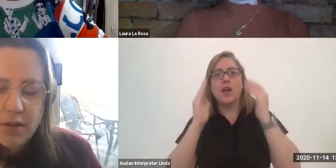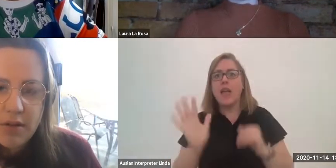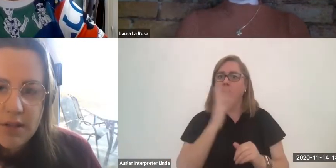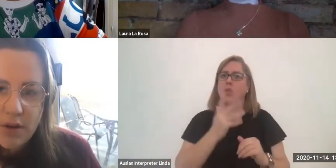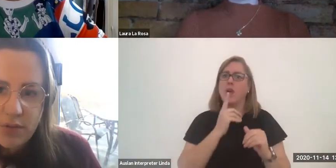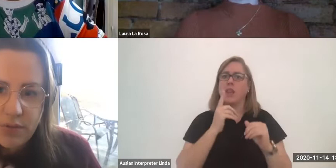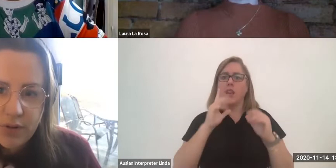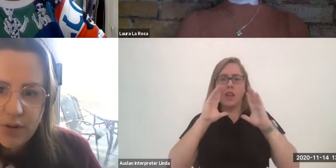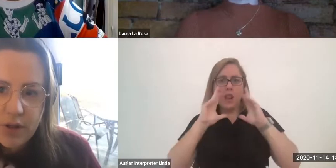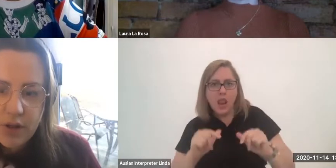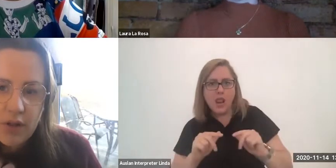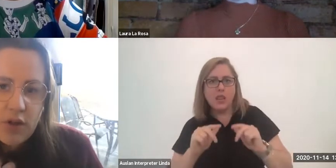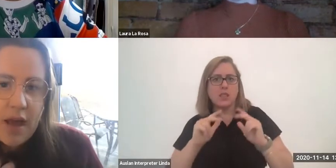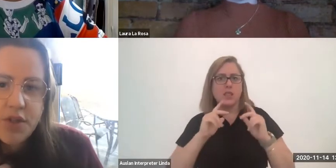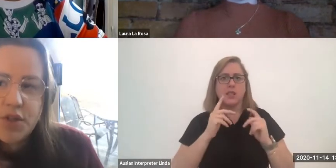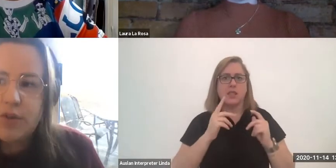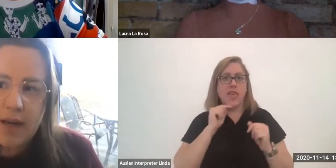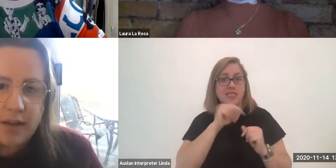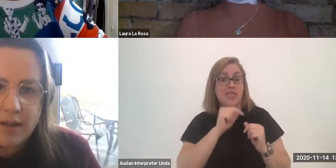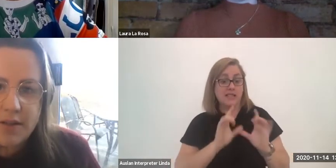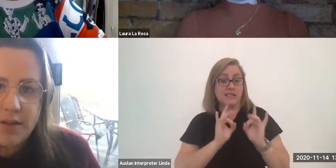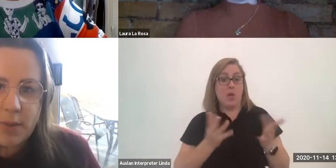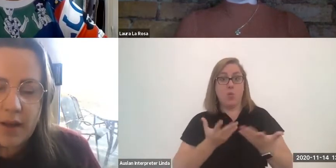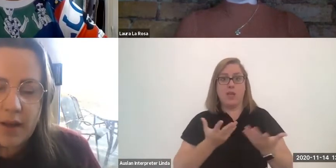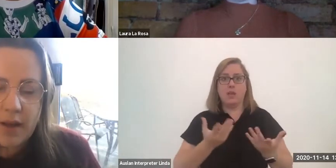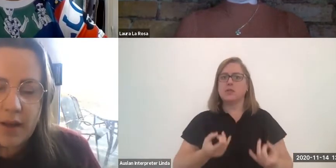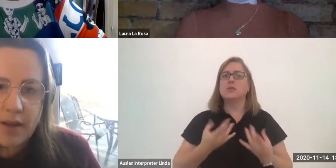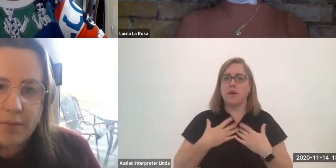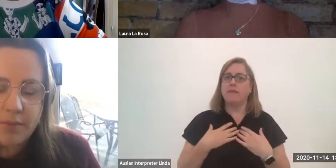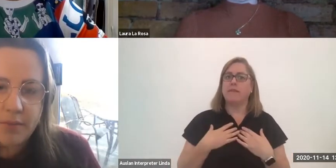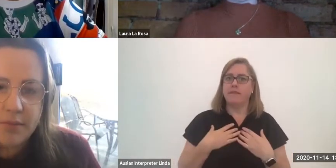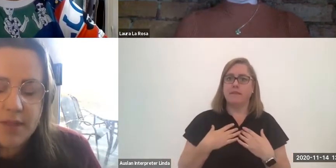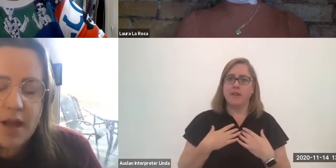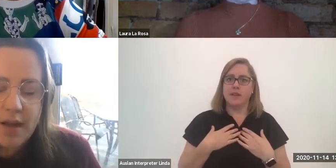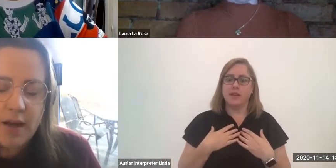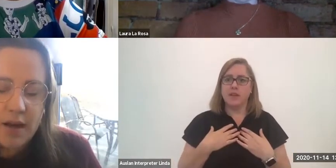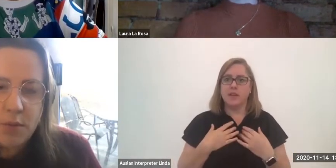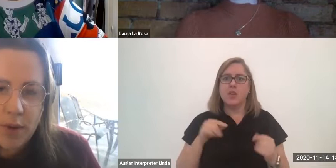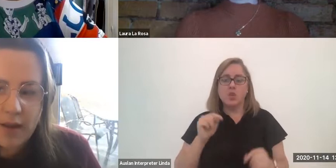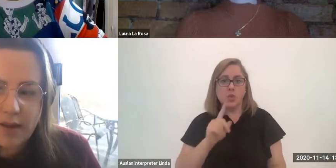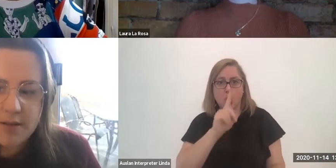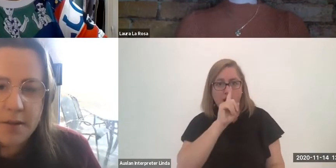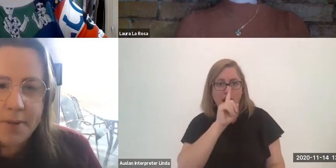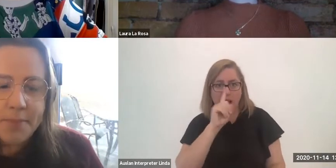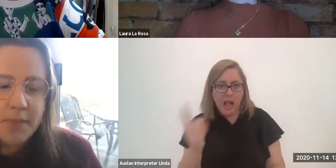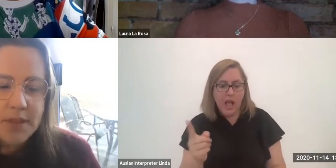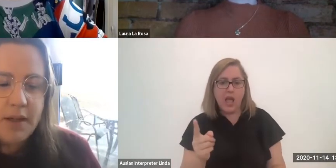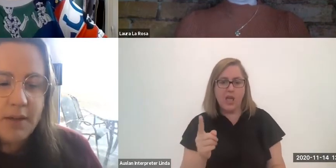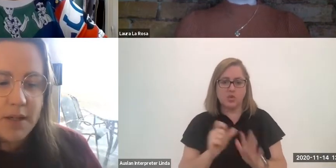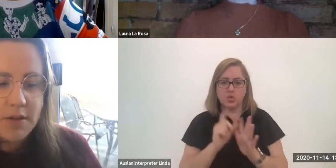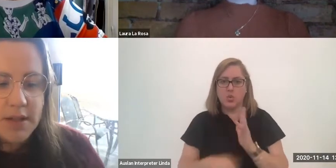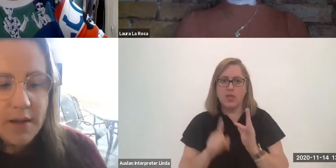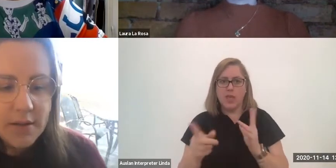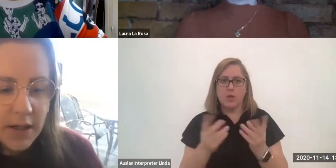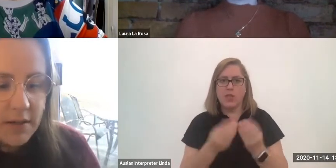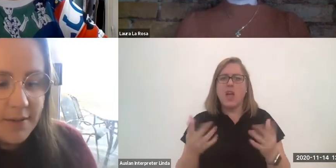with yourself, that you can't do that unless you are starting in an inward way, I guess. Just going to